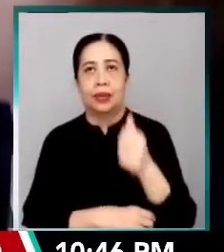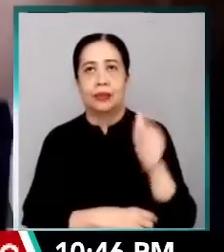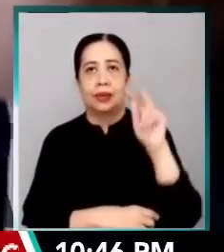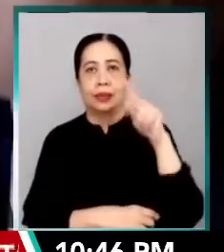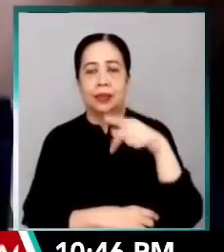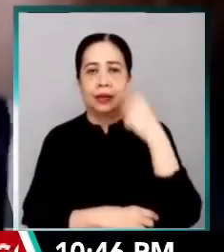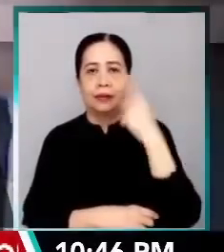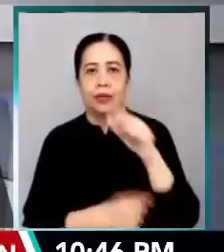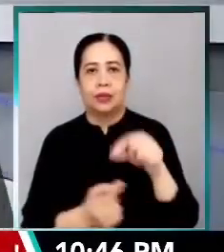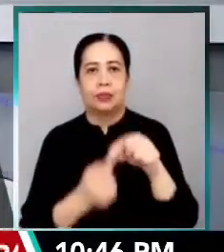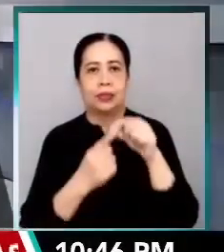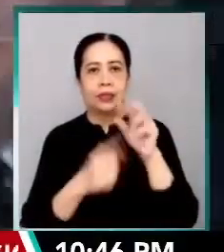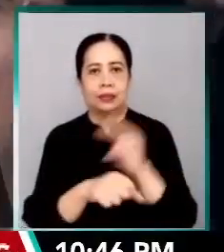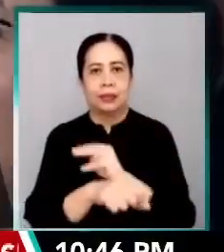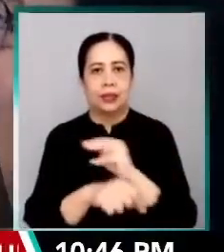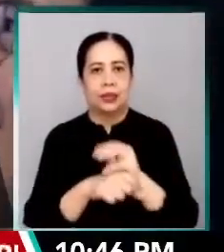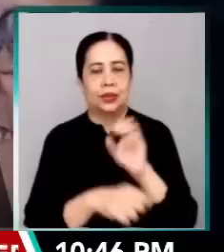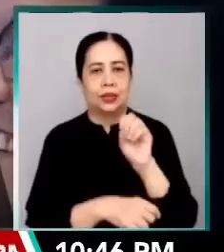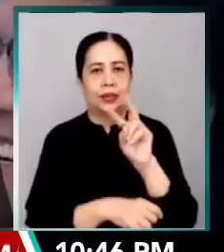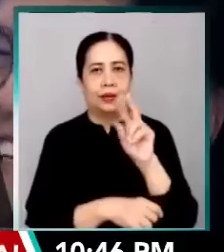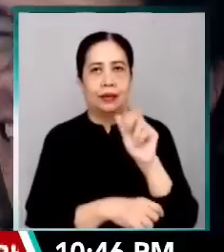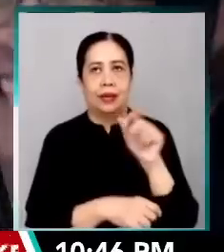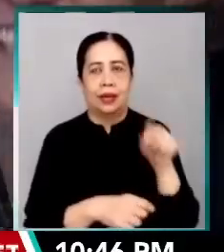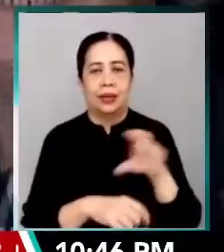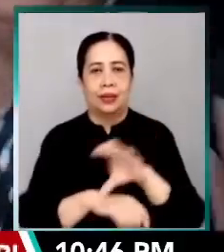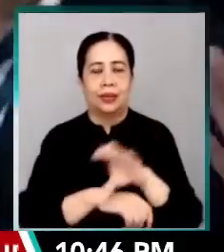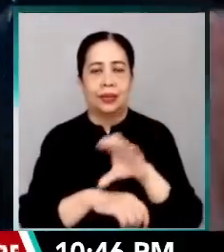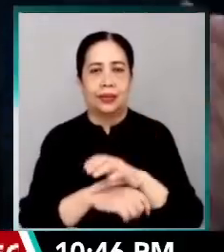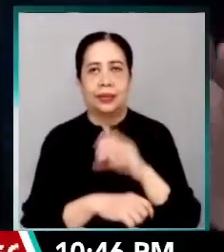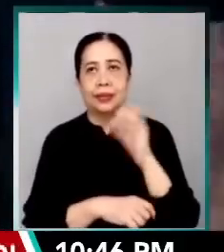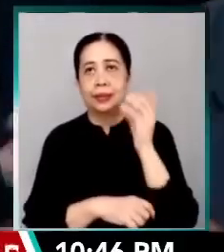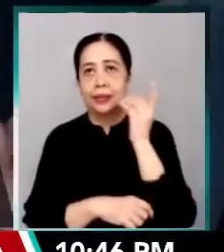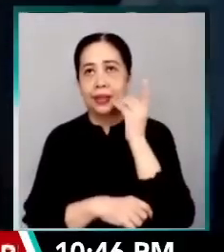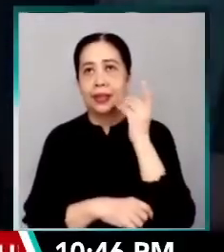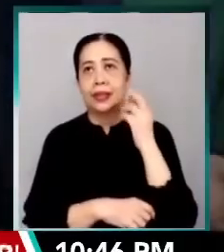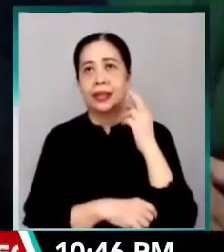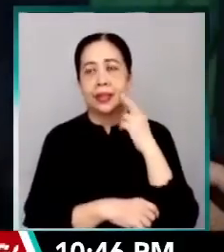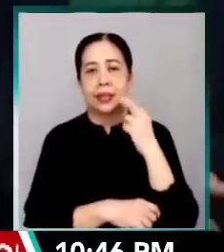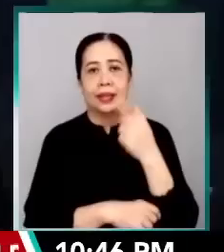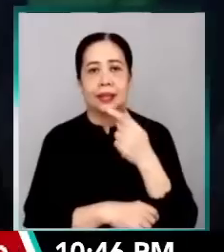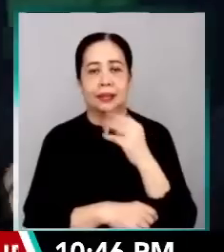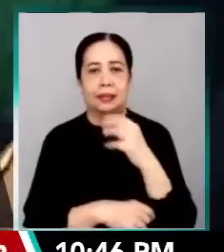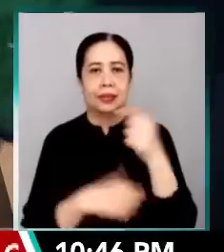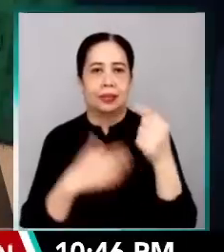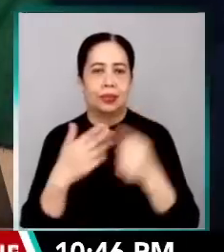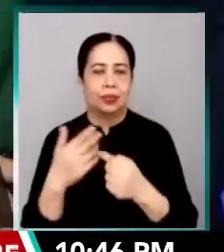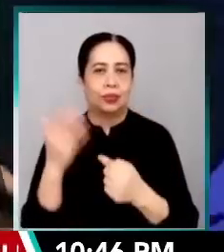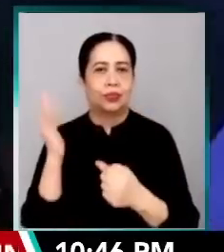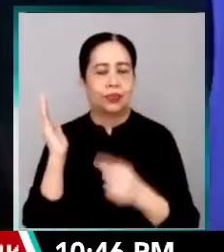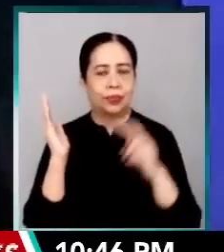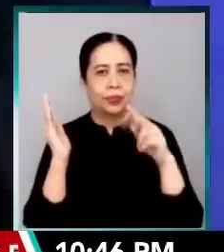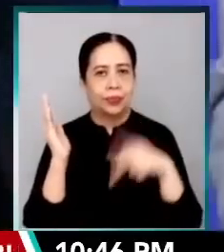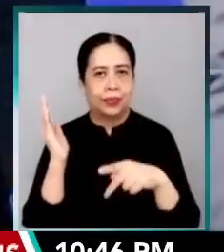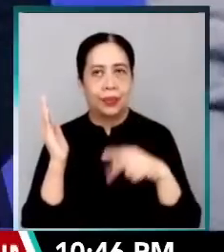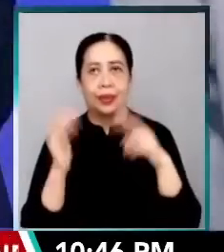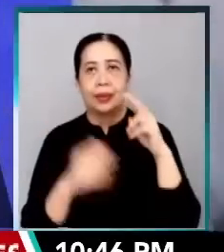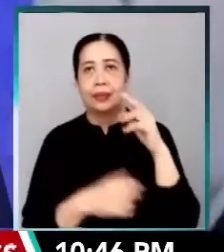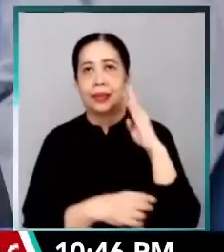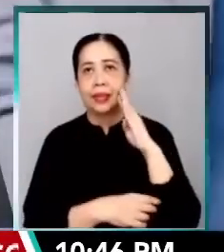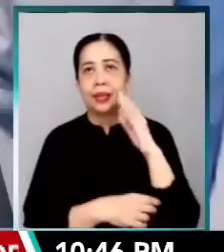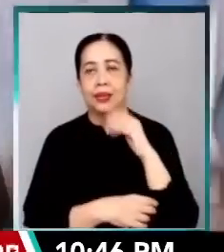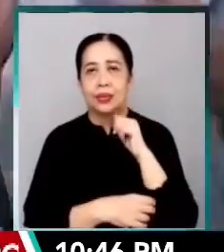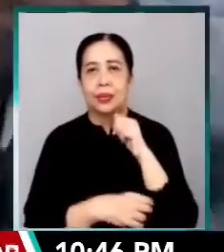Specials Michelle Seva, Consultant Grace de la Peña Reyes, GMA Public Affairs First VP Nessa Valdelion, Vice President